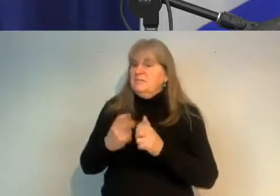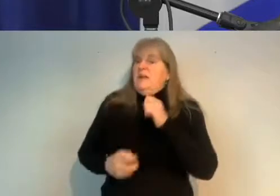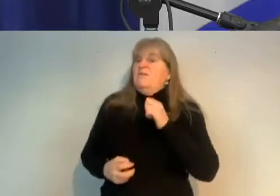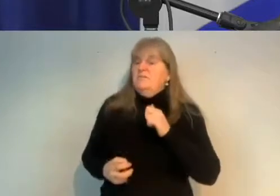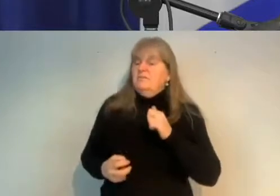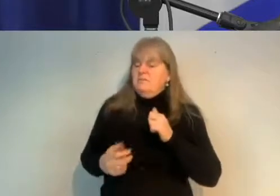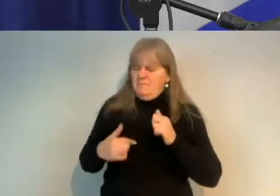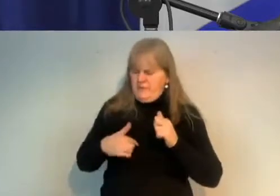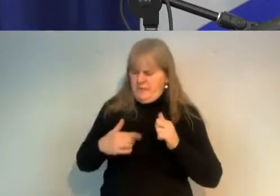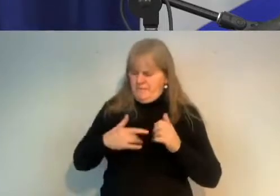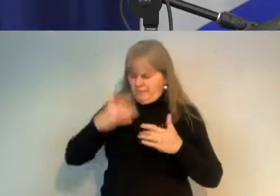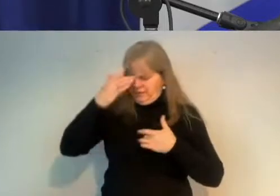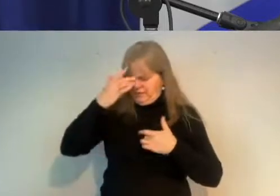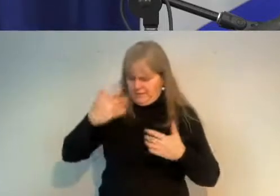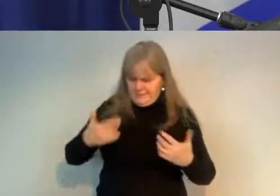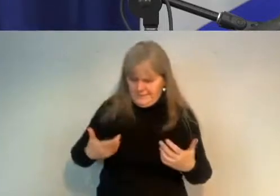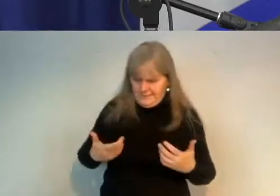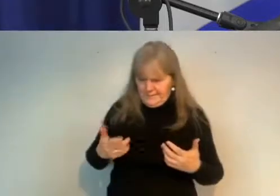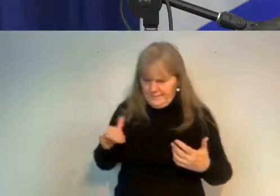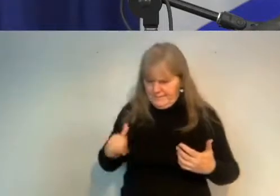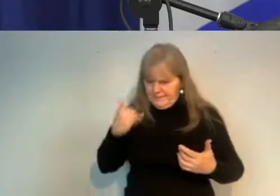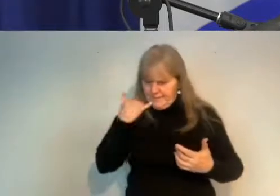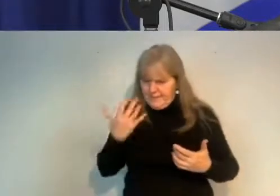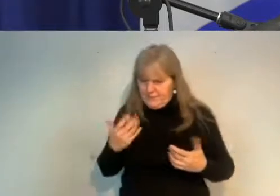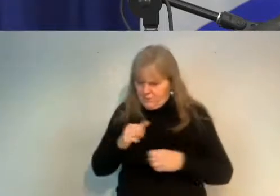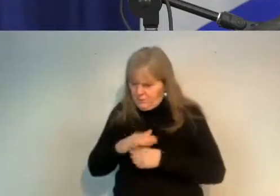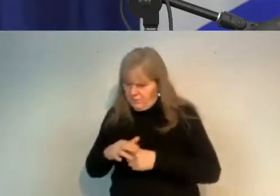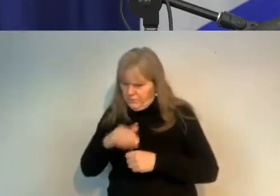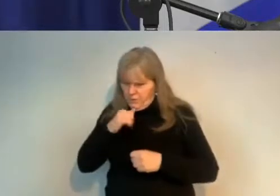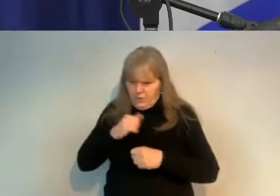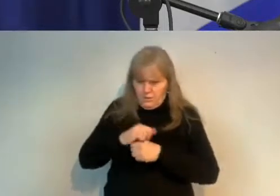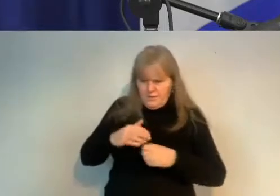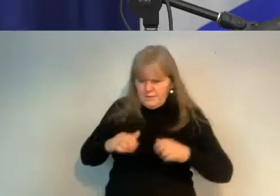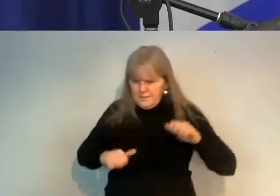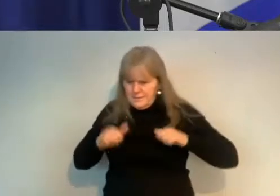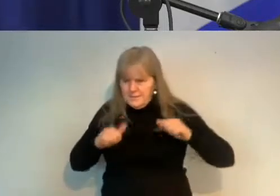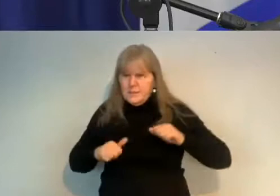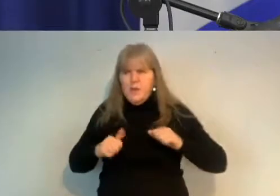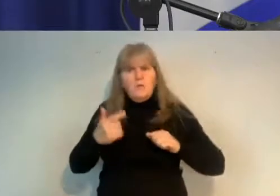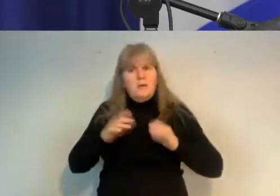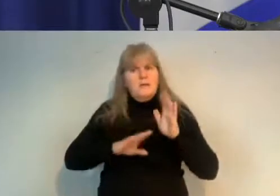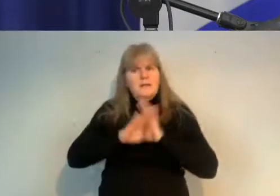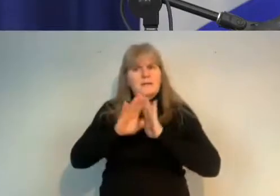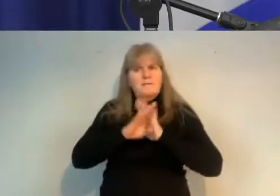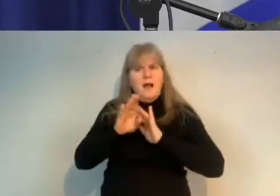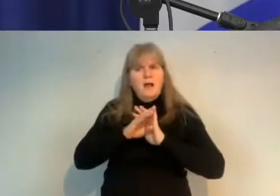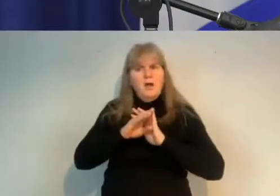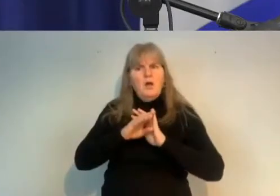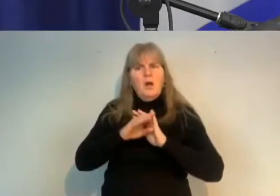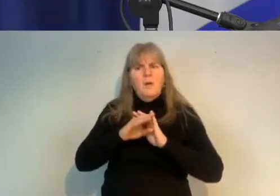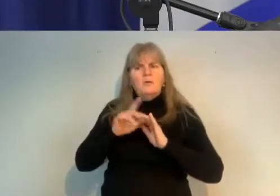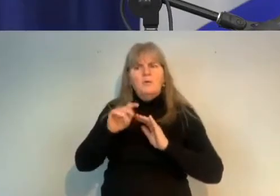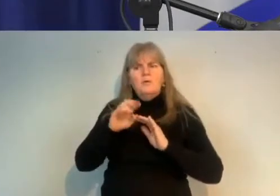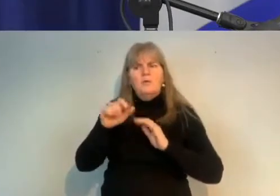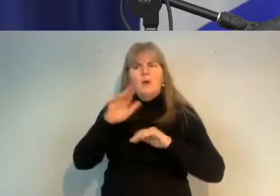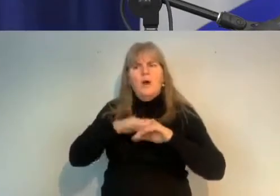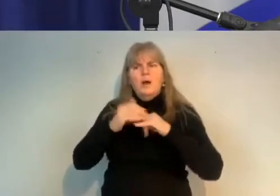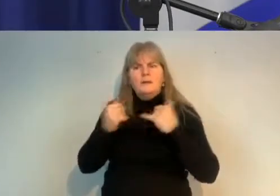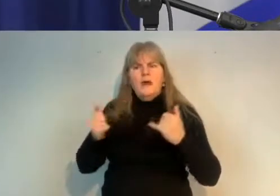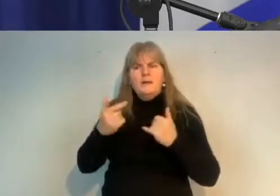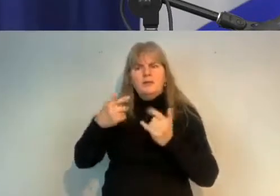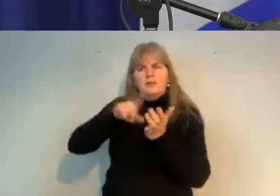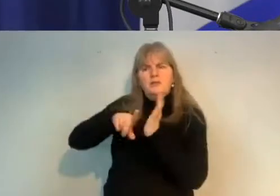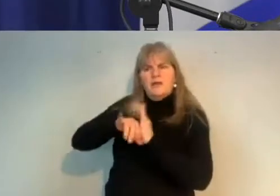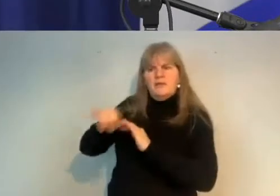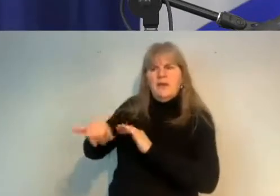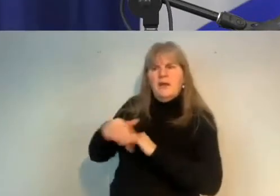be lead to a diagnosis of COVID, and that's why we're developing tools online that you can use to help you with that. Some people have